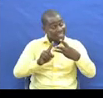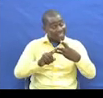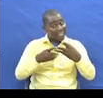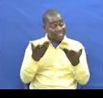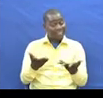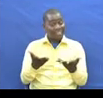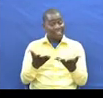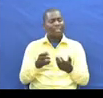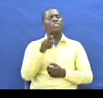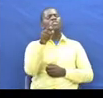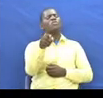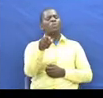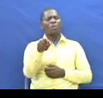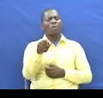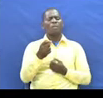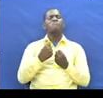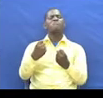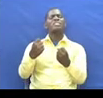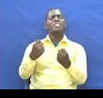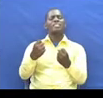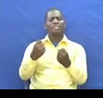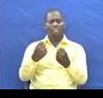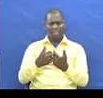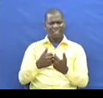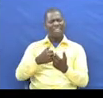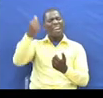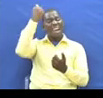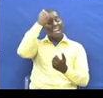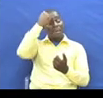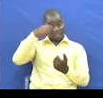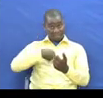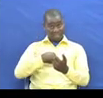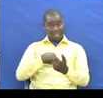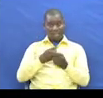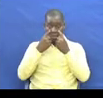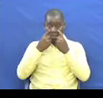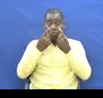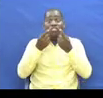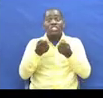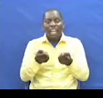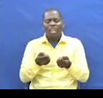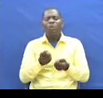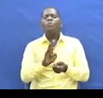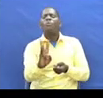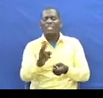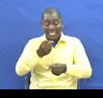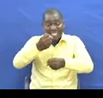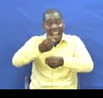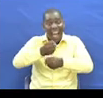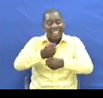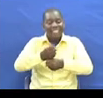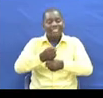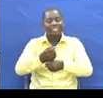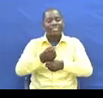I'm going to give the second activity, and then we will proceed, but remind me to cross